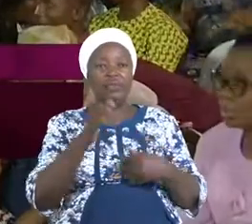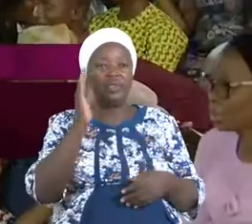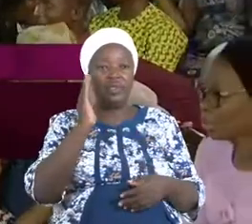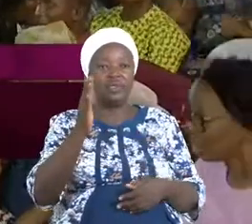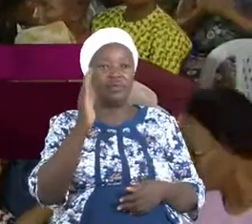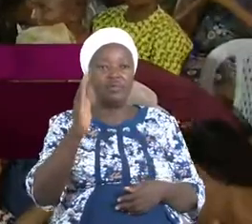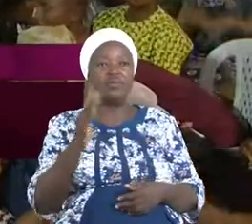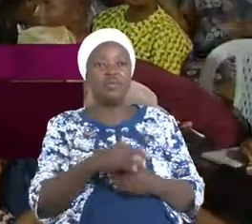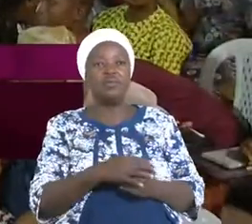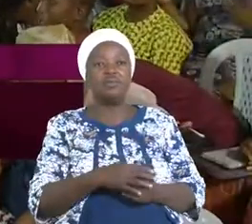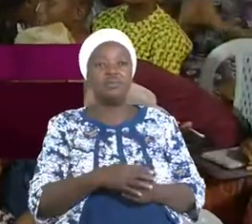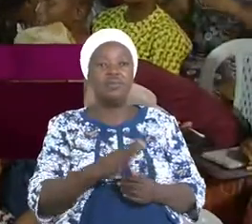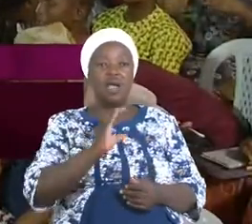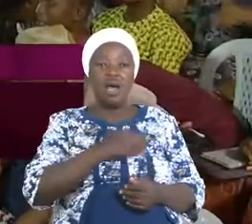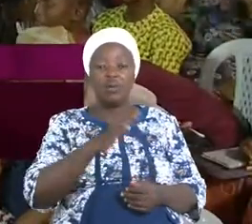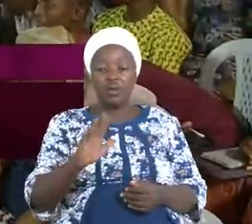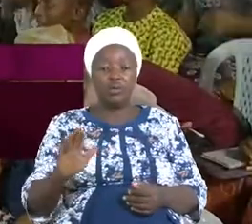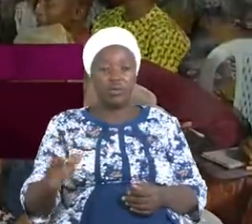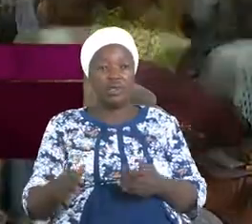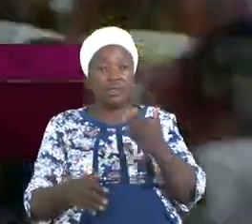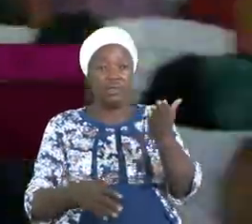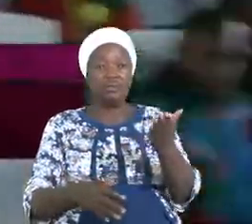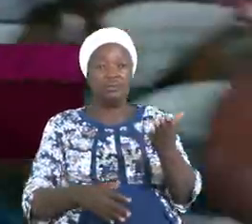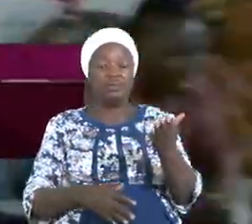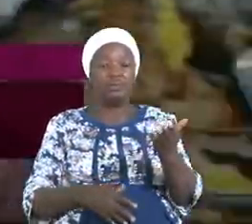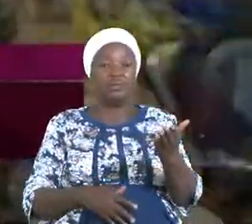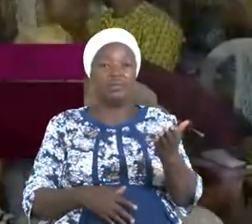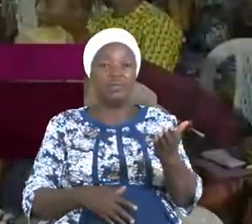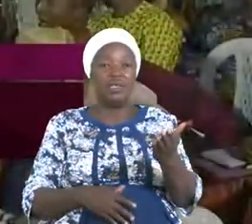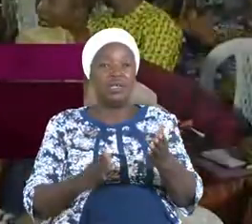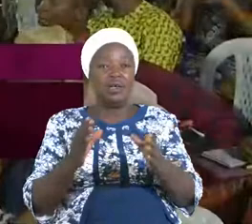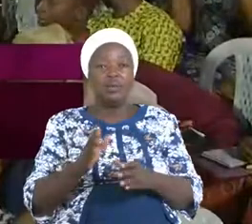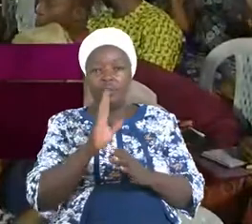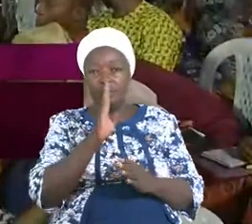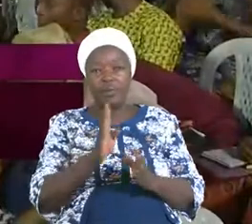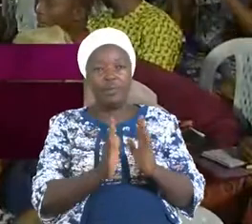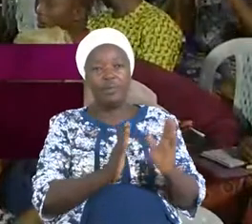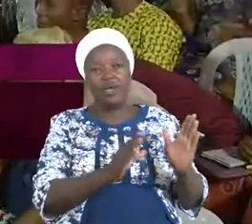Our children in their halls, get ready. The Lord is going to bless you.